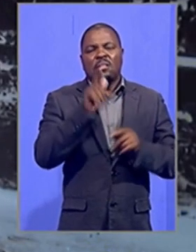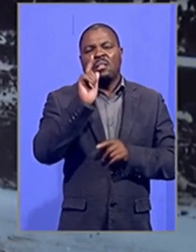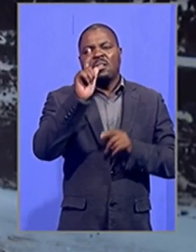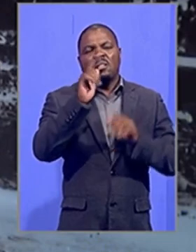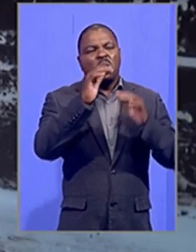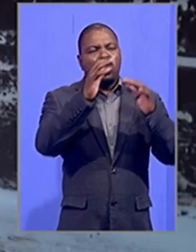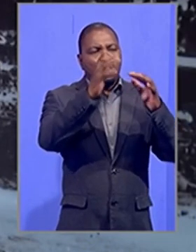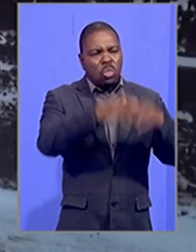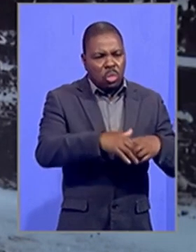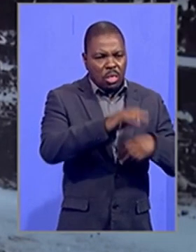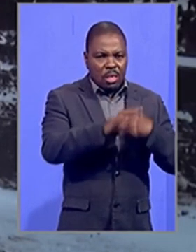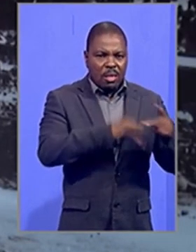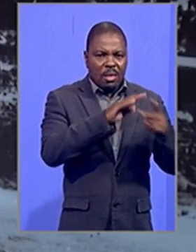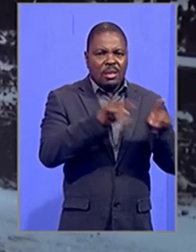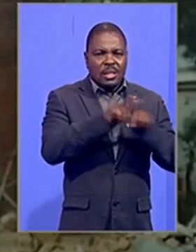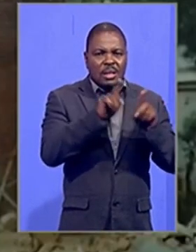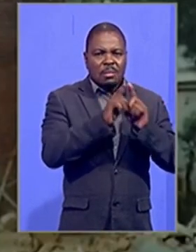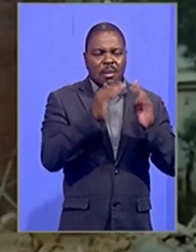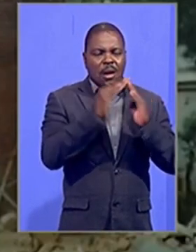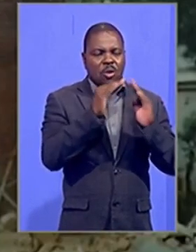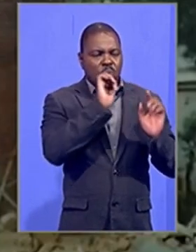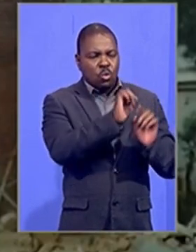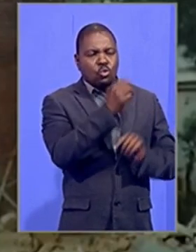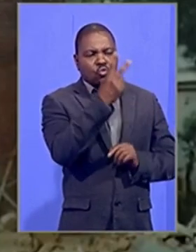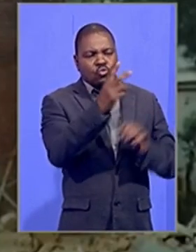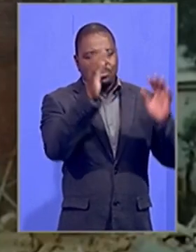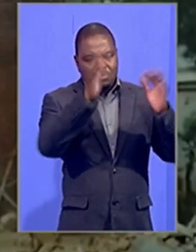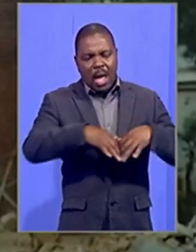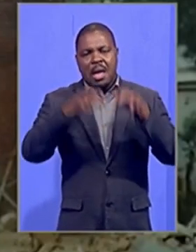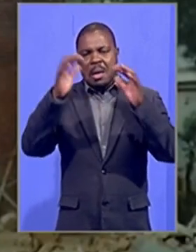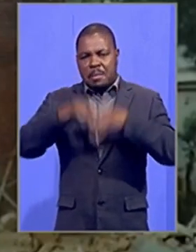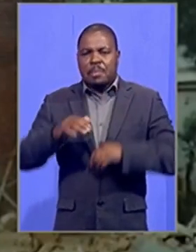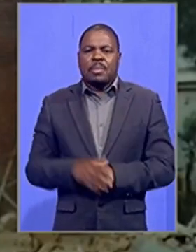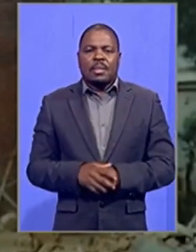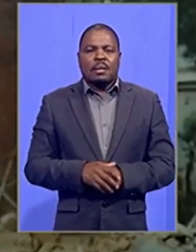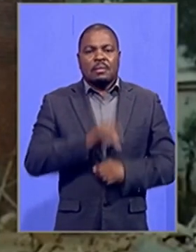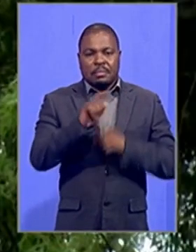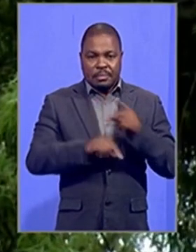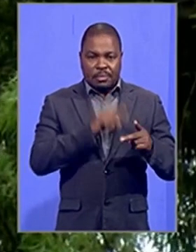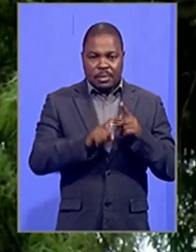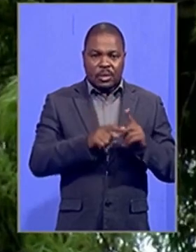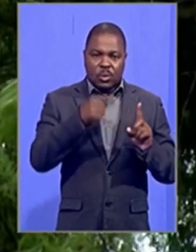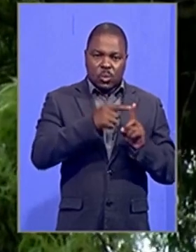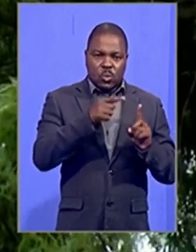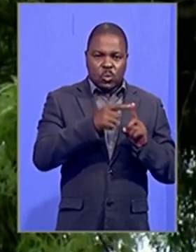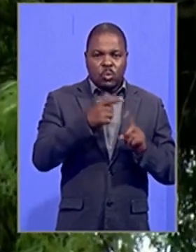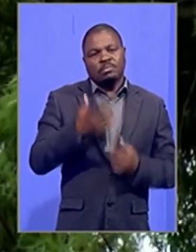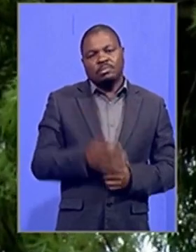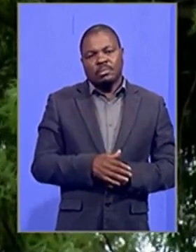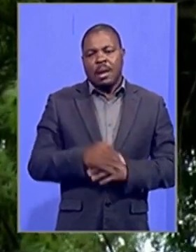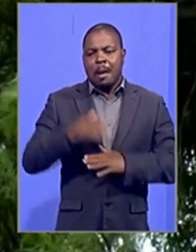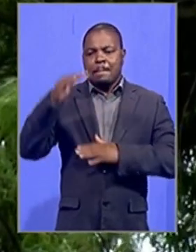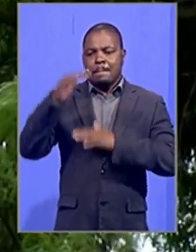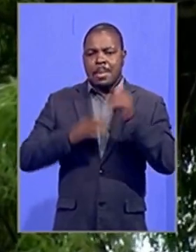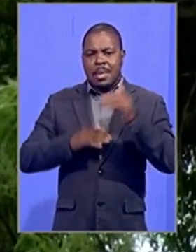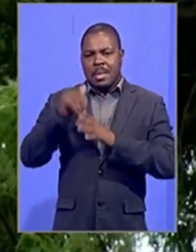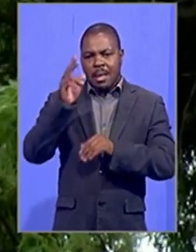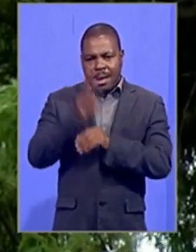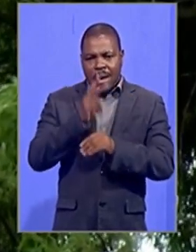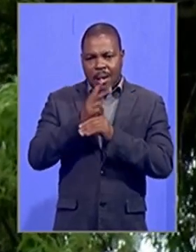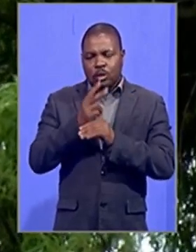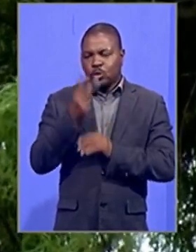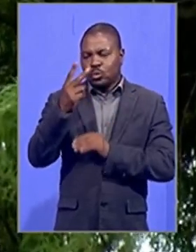heletswe ya ba le matlo a hai a mabedi a diwa ka moramo Mapikela ha ka dumelwa ho a ha matlo a hai